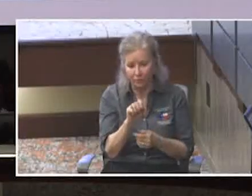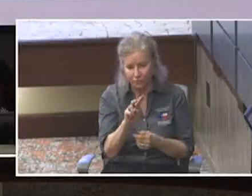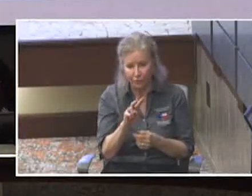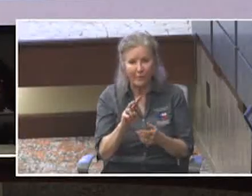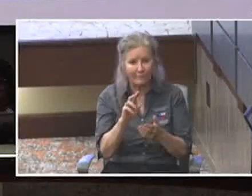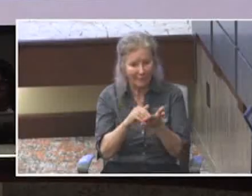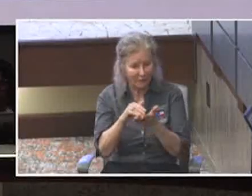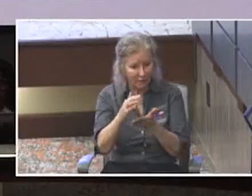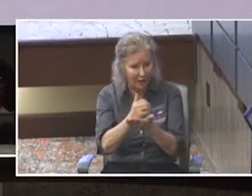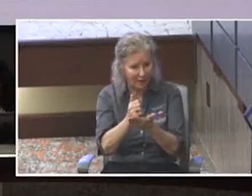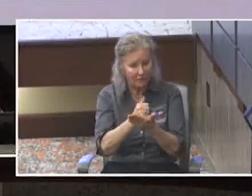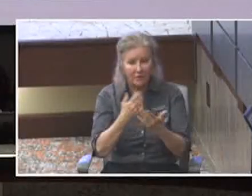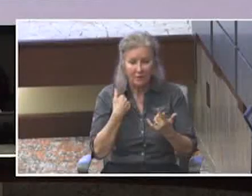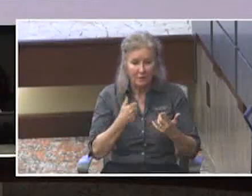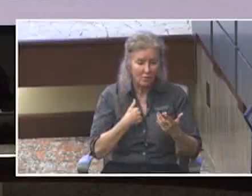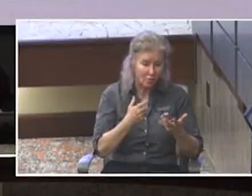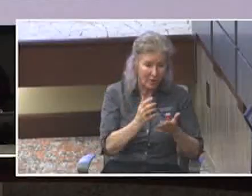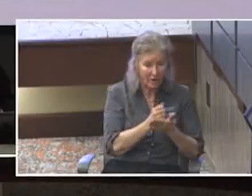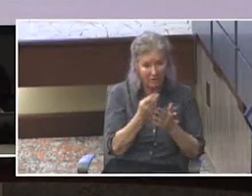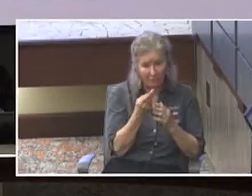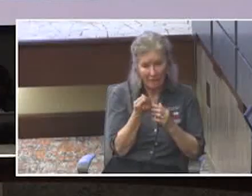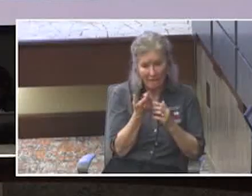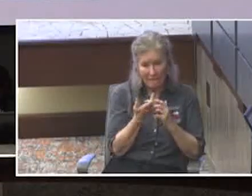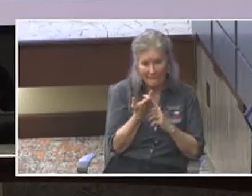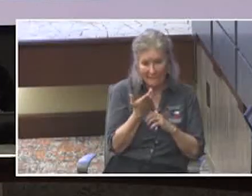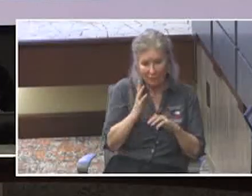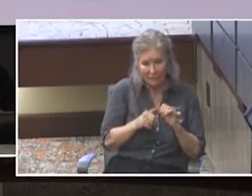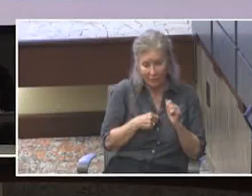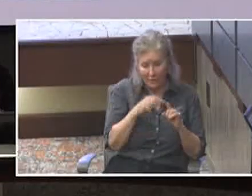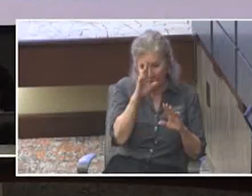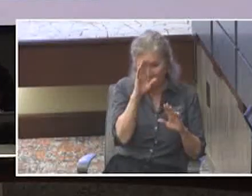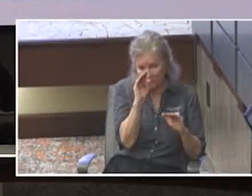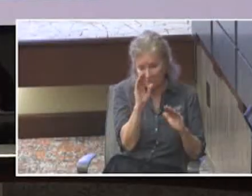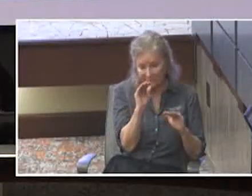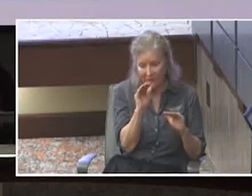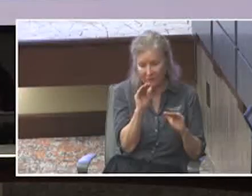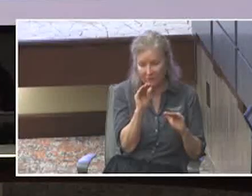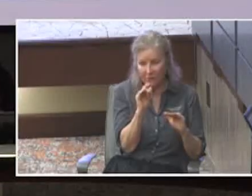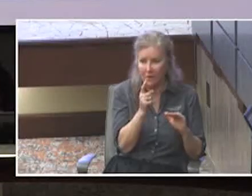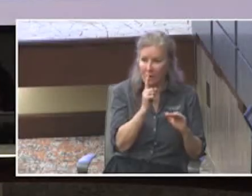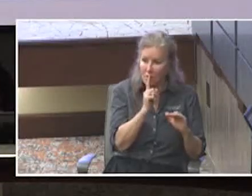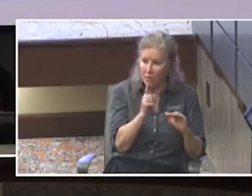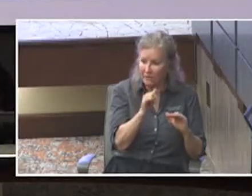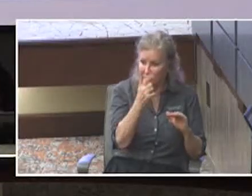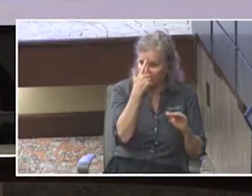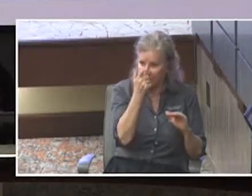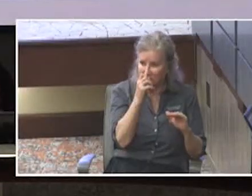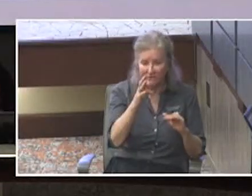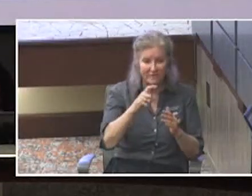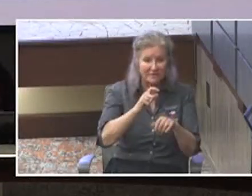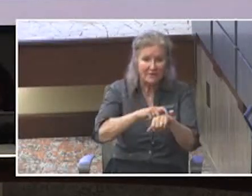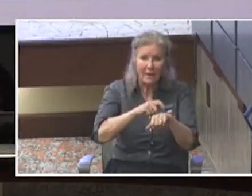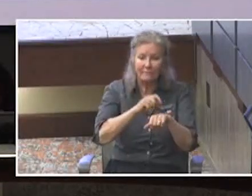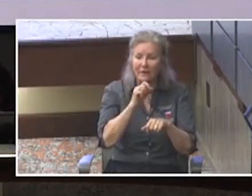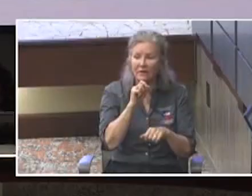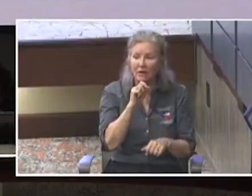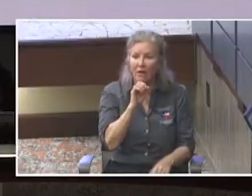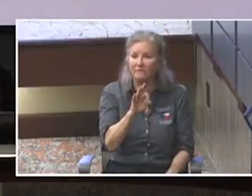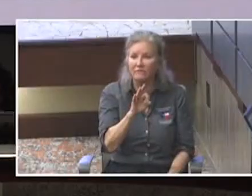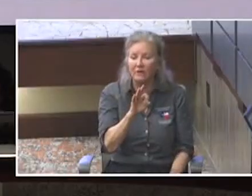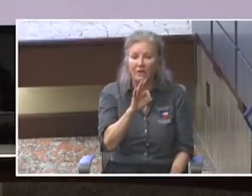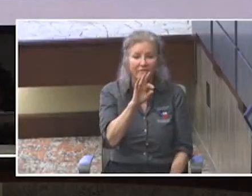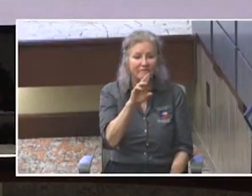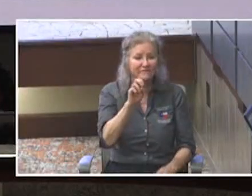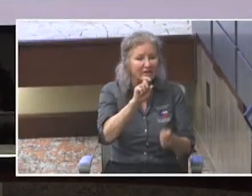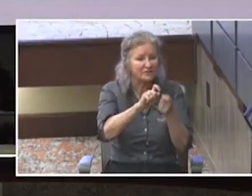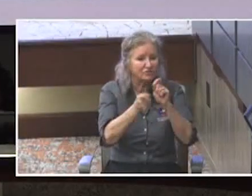29% collected. So that's slightly higher than we had anticipated. And it's really due to the timing of the fee changes